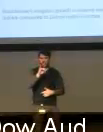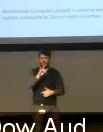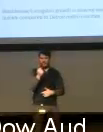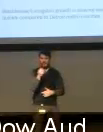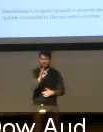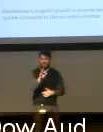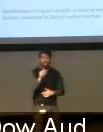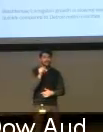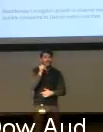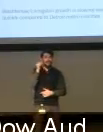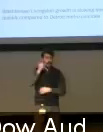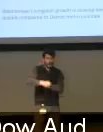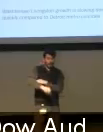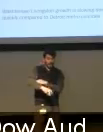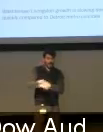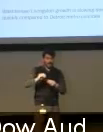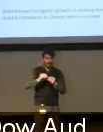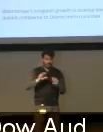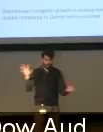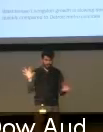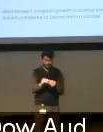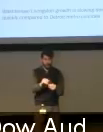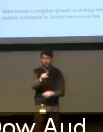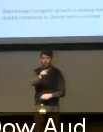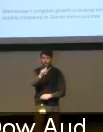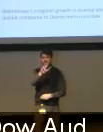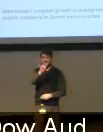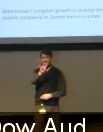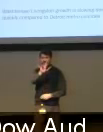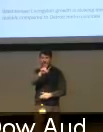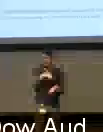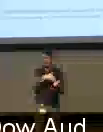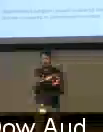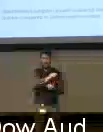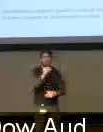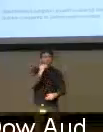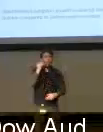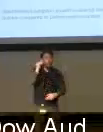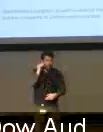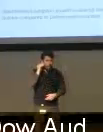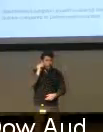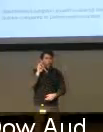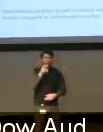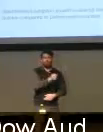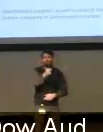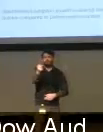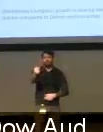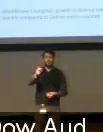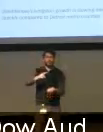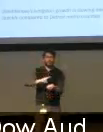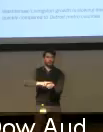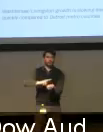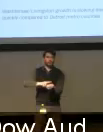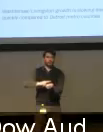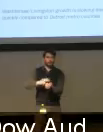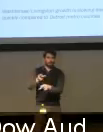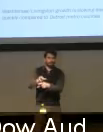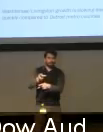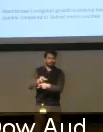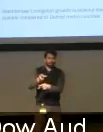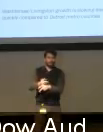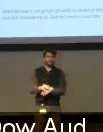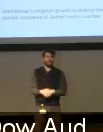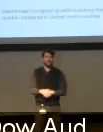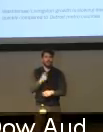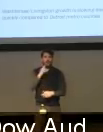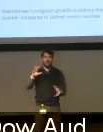yesterday at midnight, we had discharged 178 patients home or to a nursing facility. We've had a total of